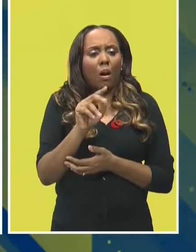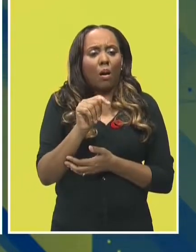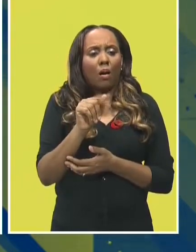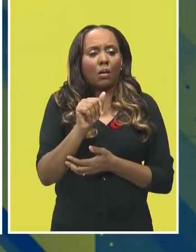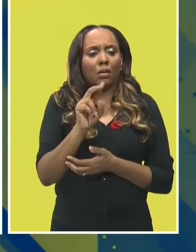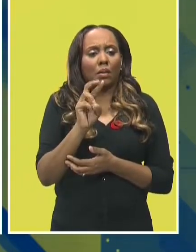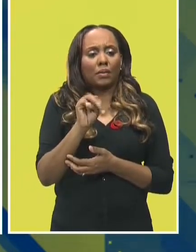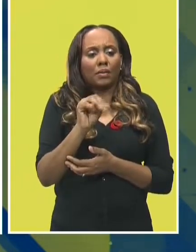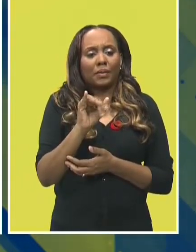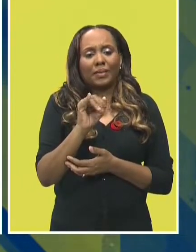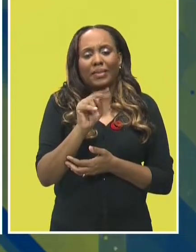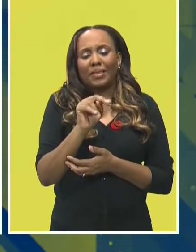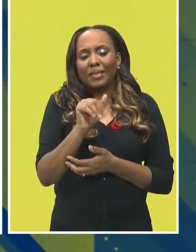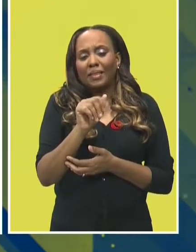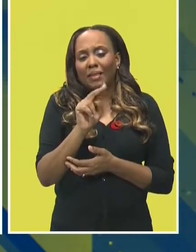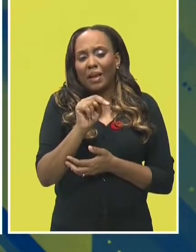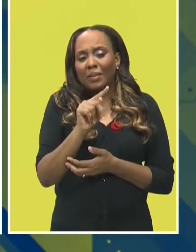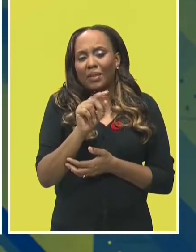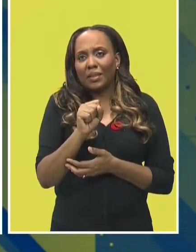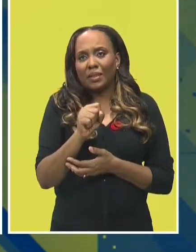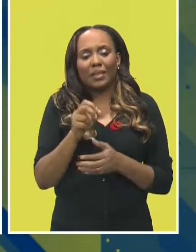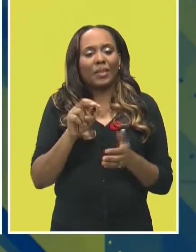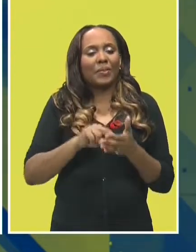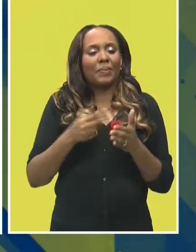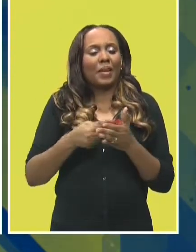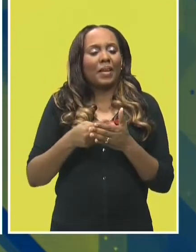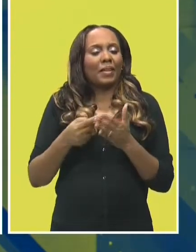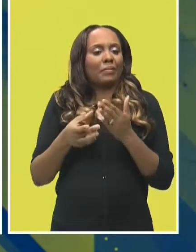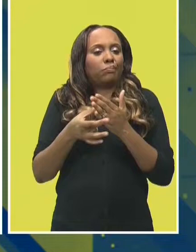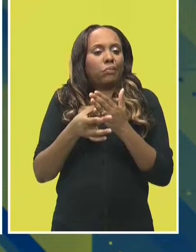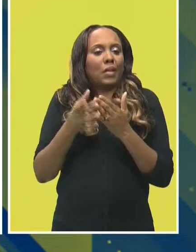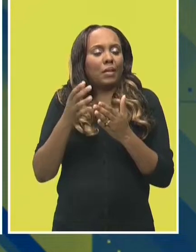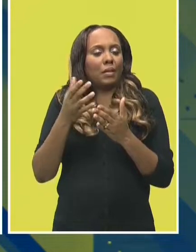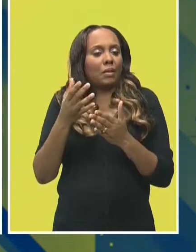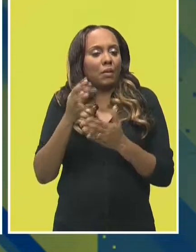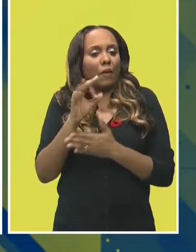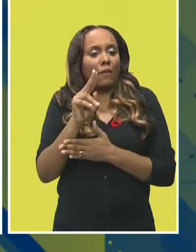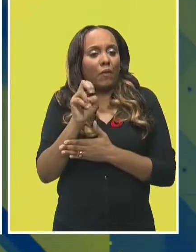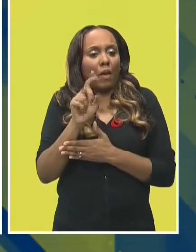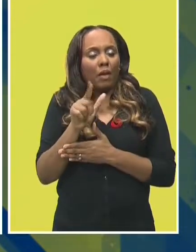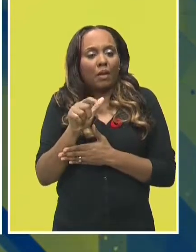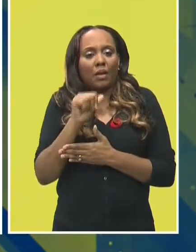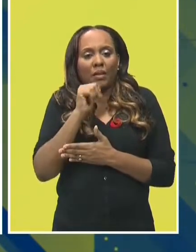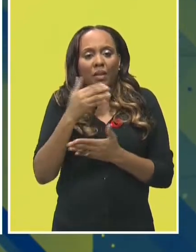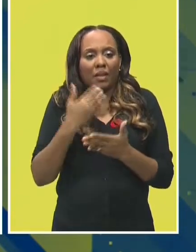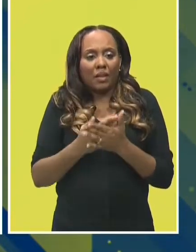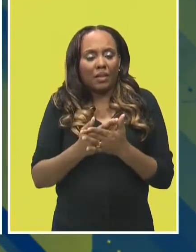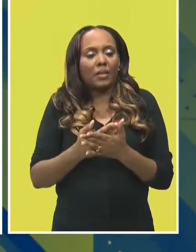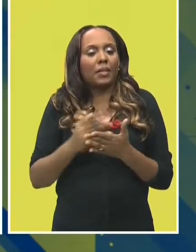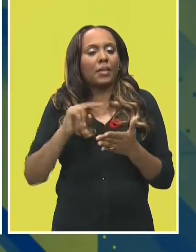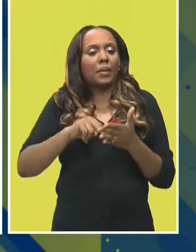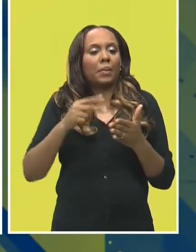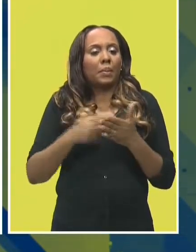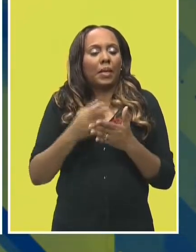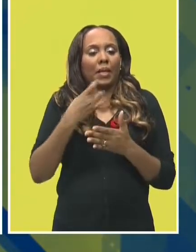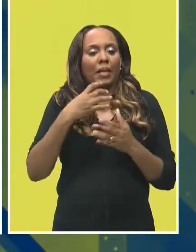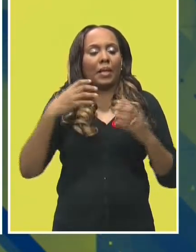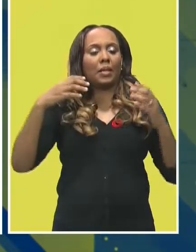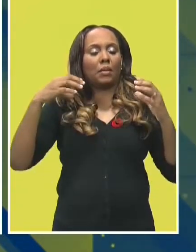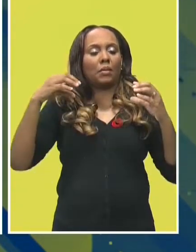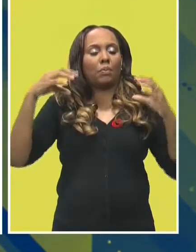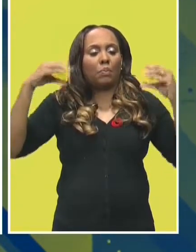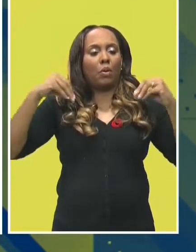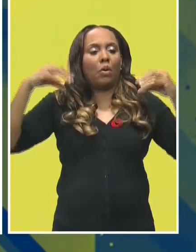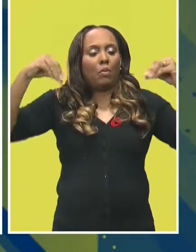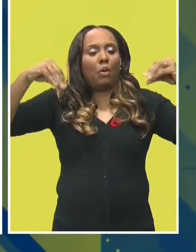laboratory analysis. As a result, some customers are experiencing an interruption of service as the company institutes a